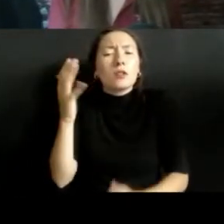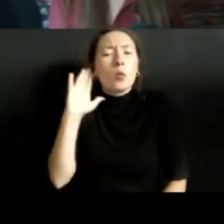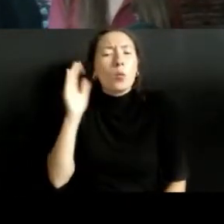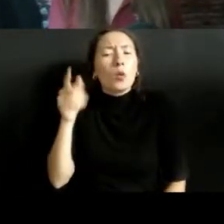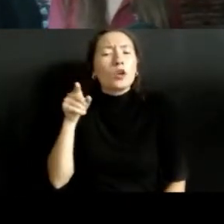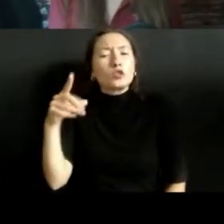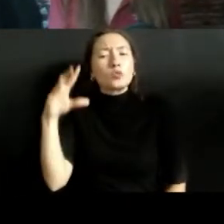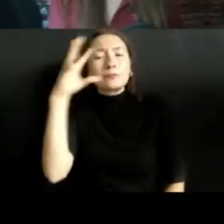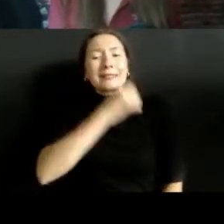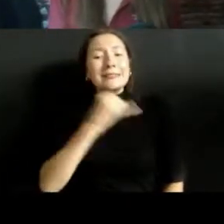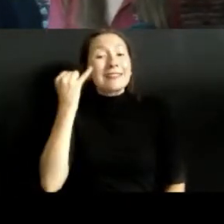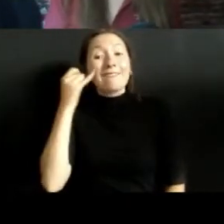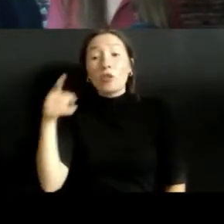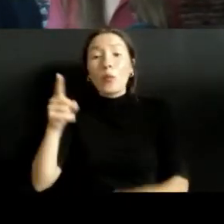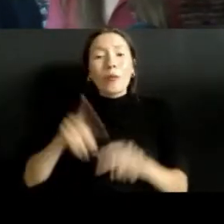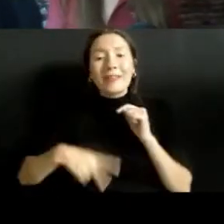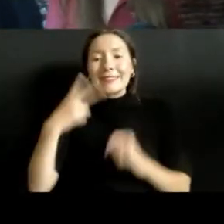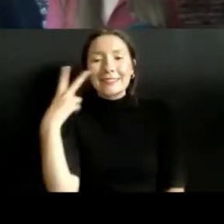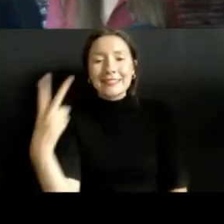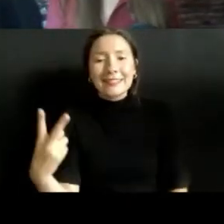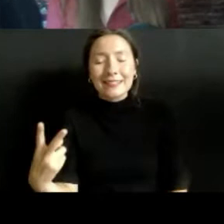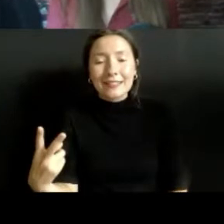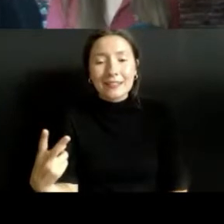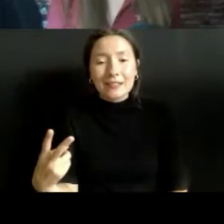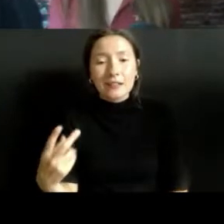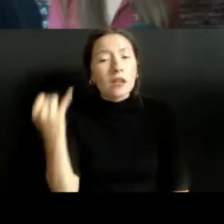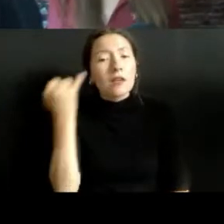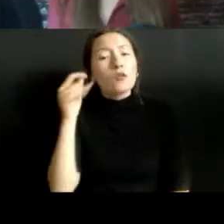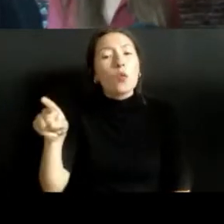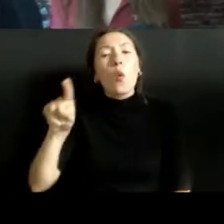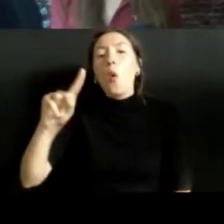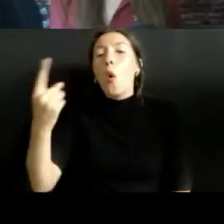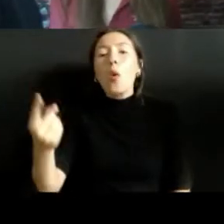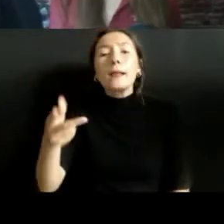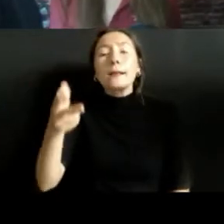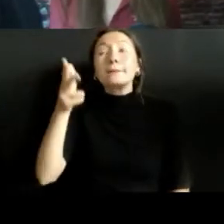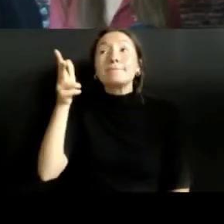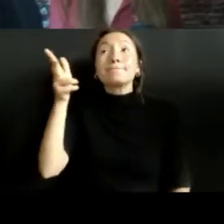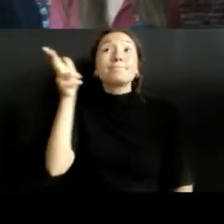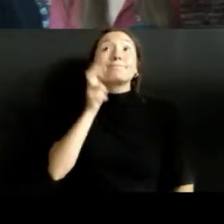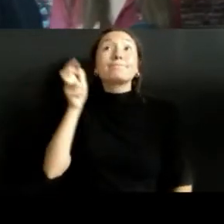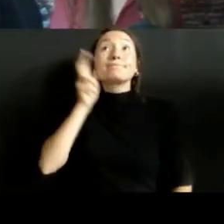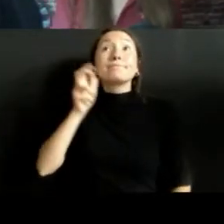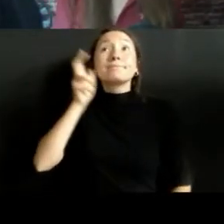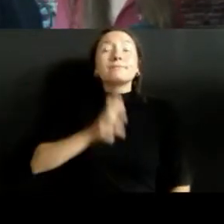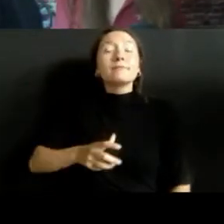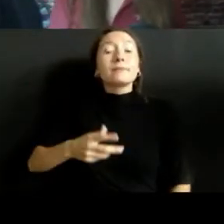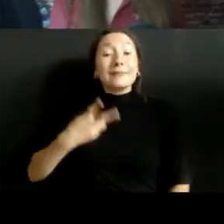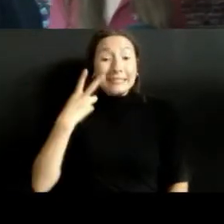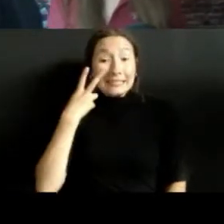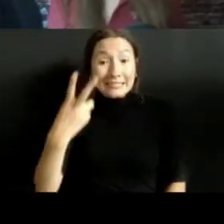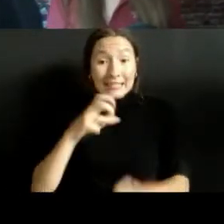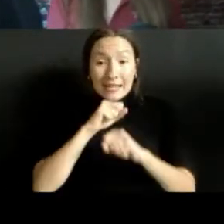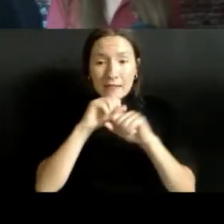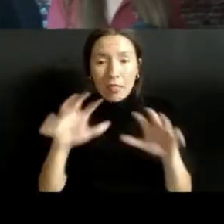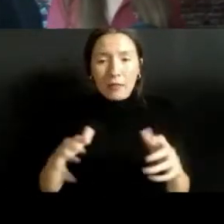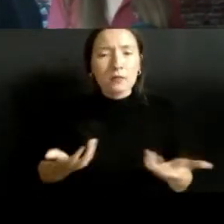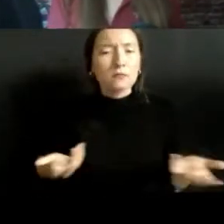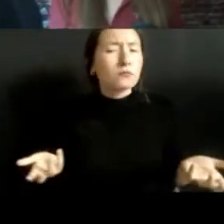what's happening? If all you got was the audio and you couldn't see the